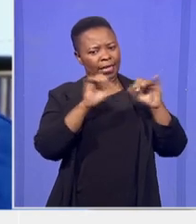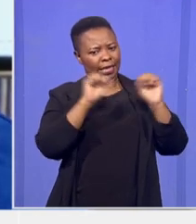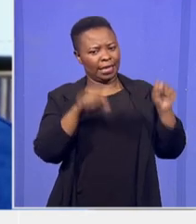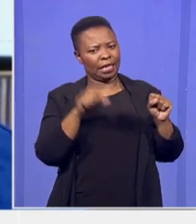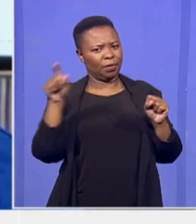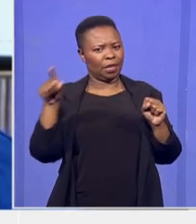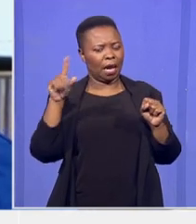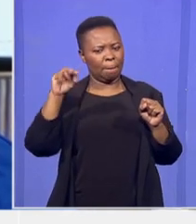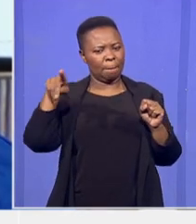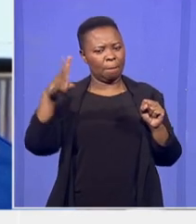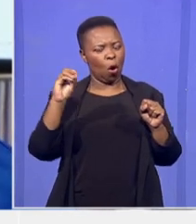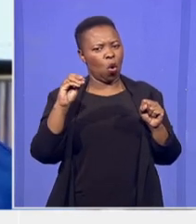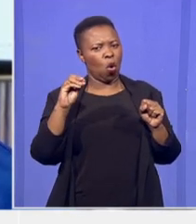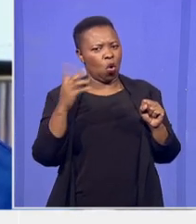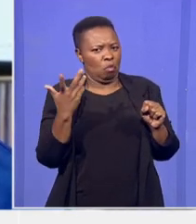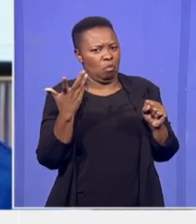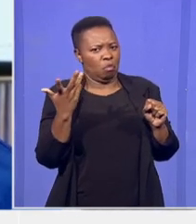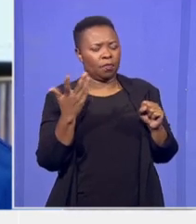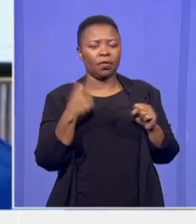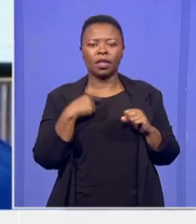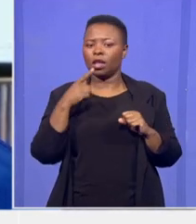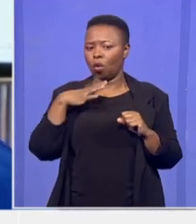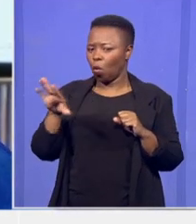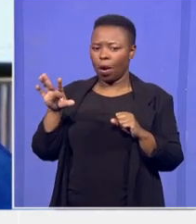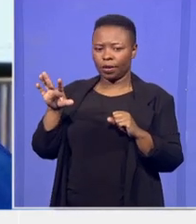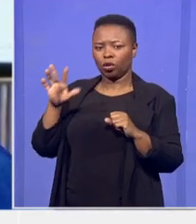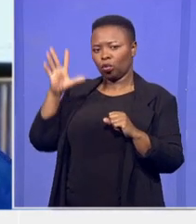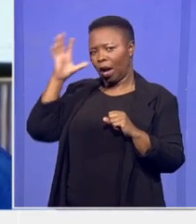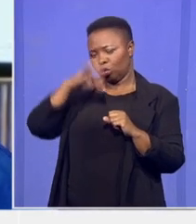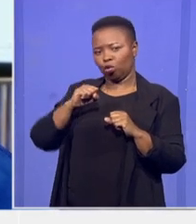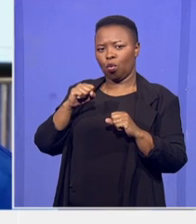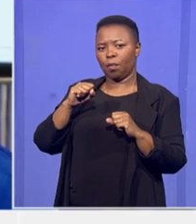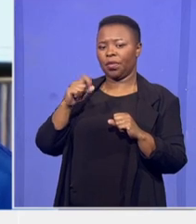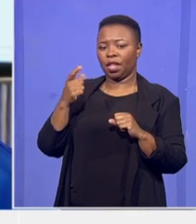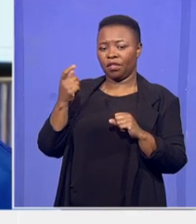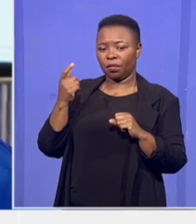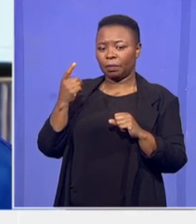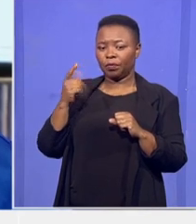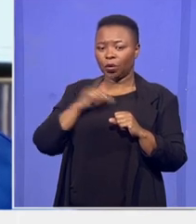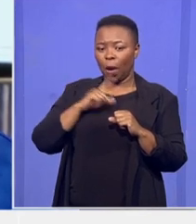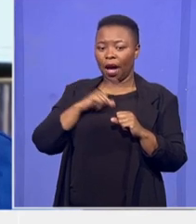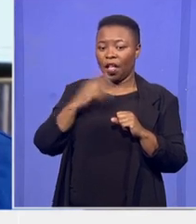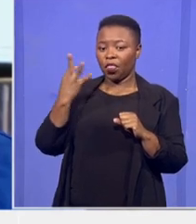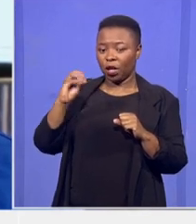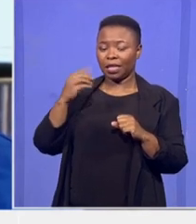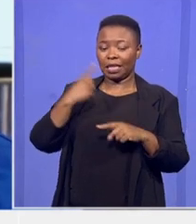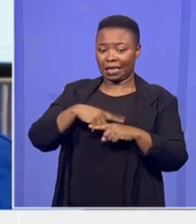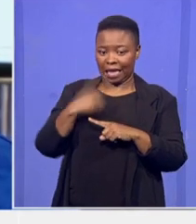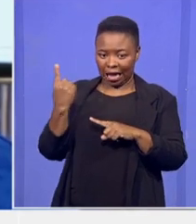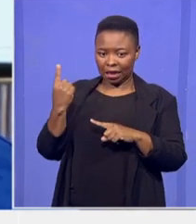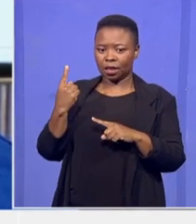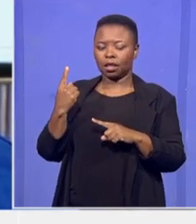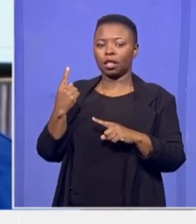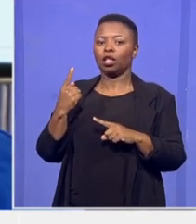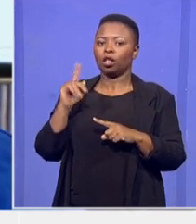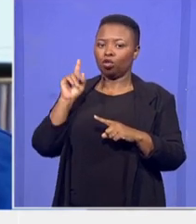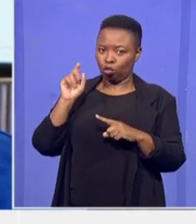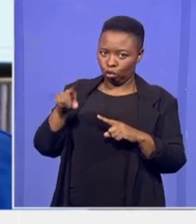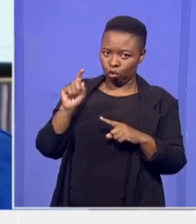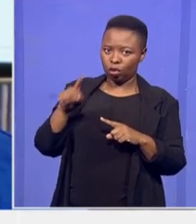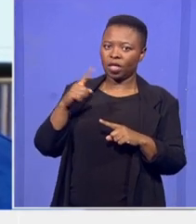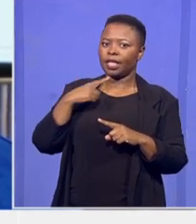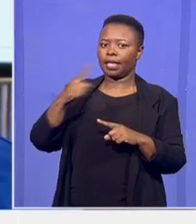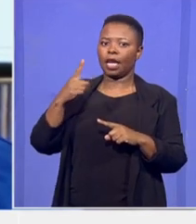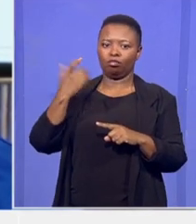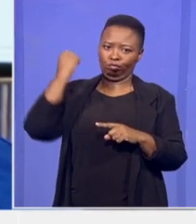want to preempt. In terms of our internal rules, any candidate has 30 days after an election to lodge an objection. What we